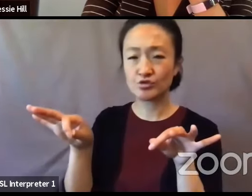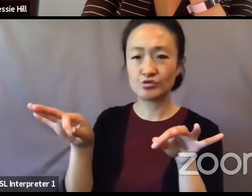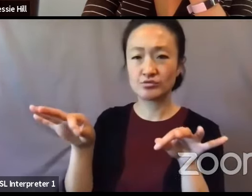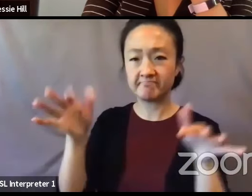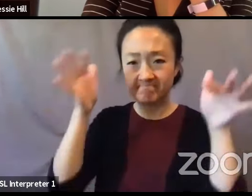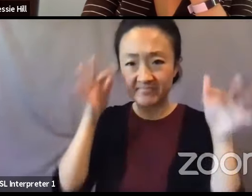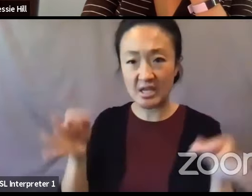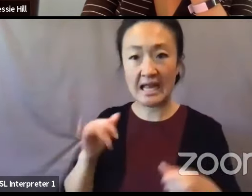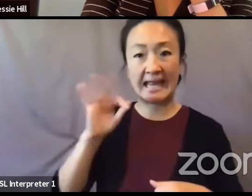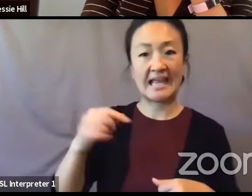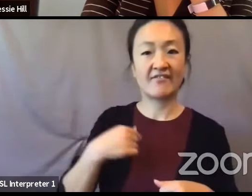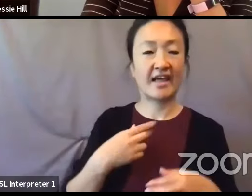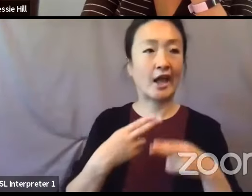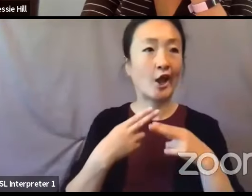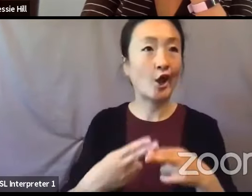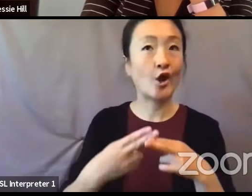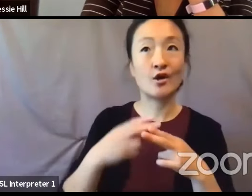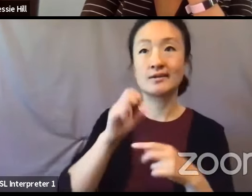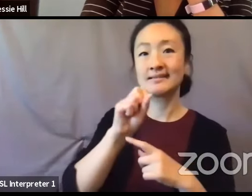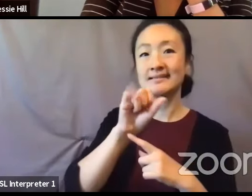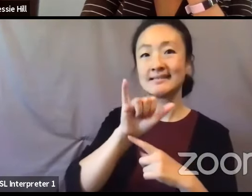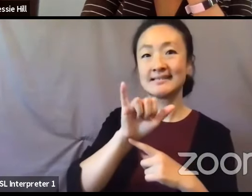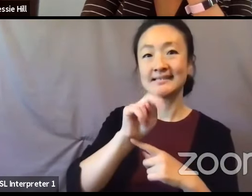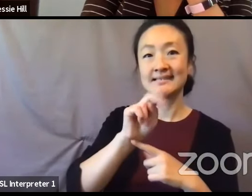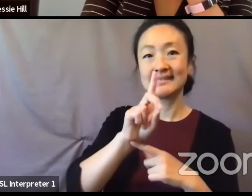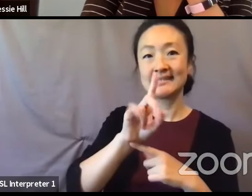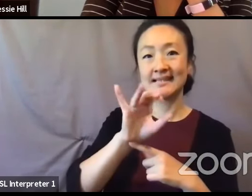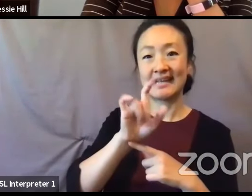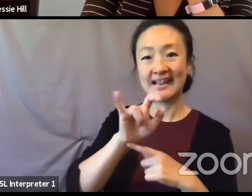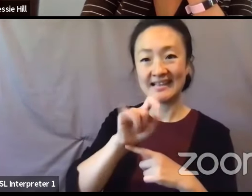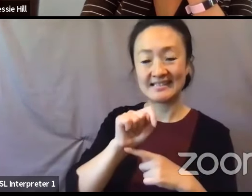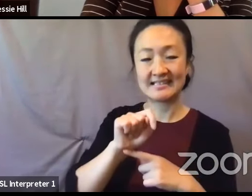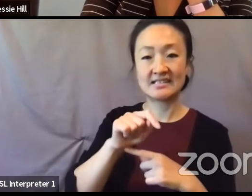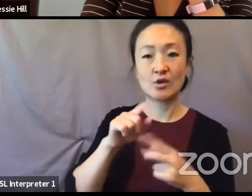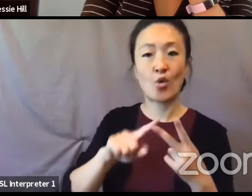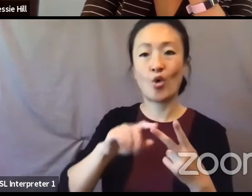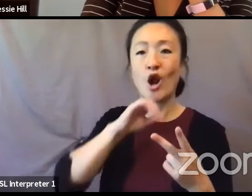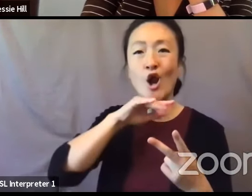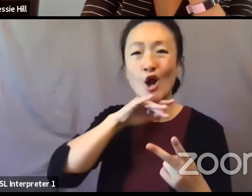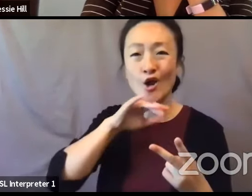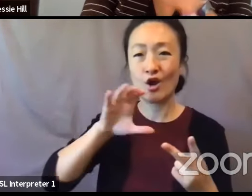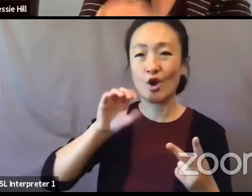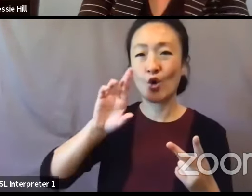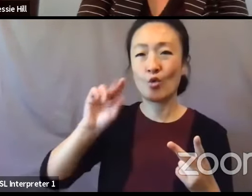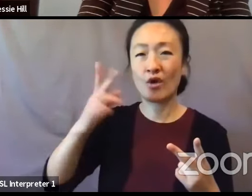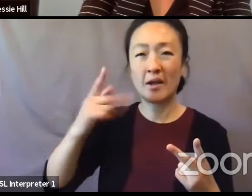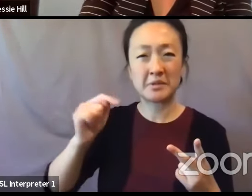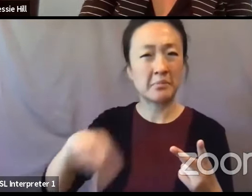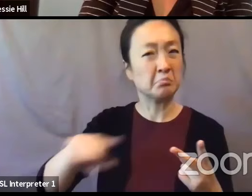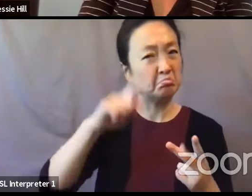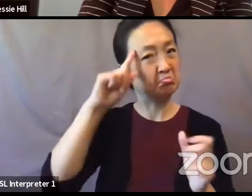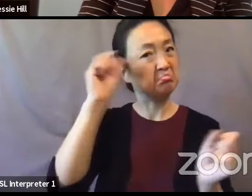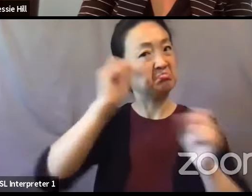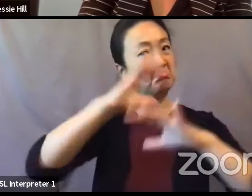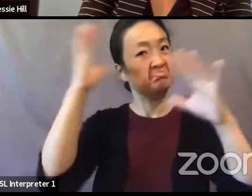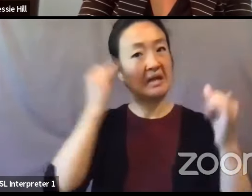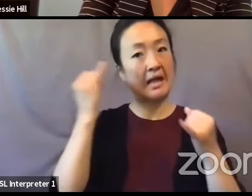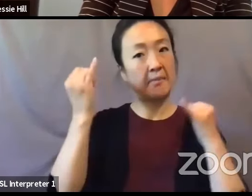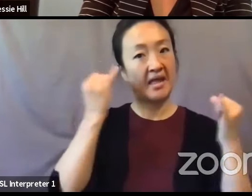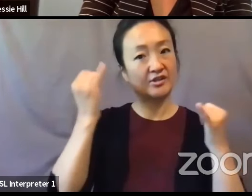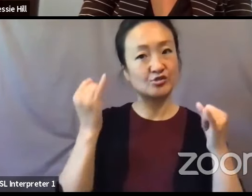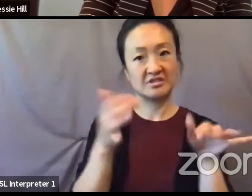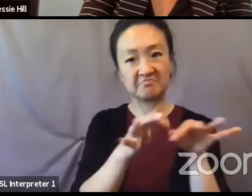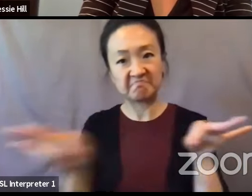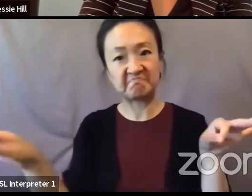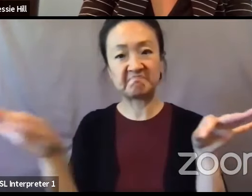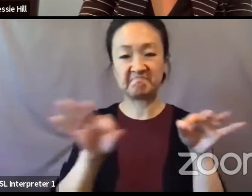called someone a syndicalist or corrupt, I would be provoking violence. But we can all think of words, phrases, actions, or words and phrases